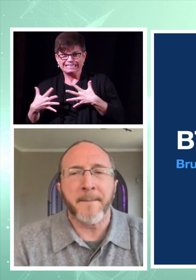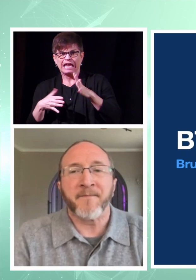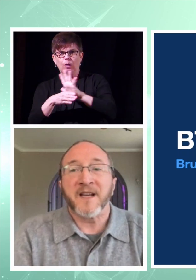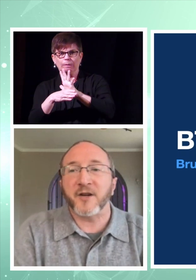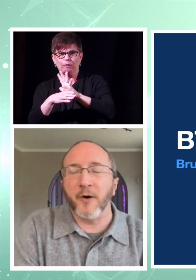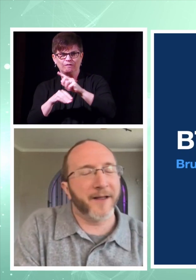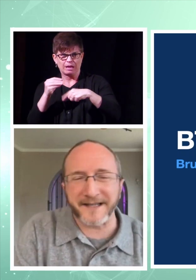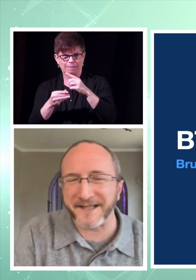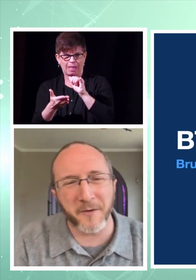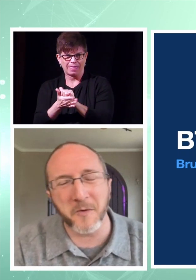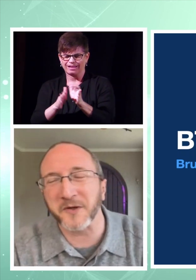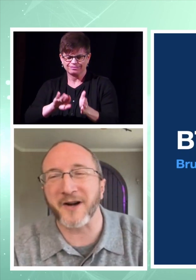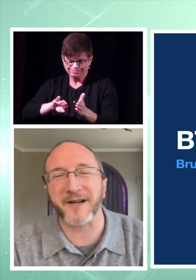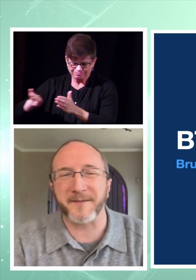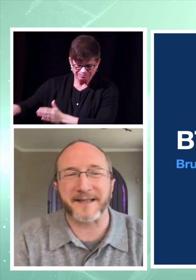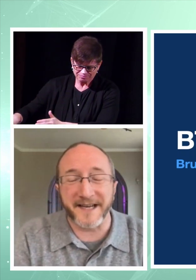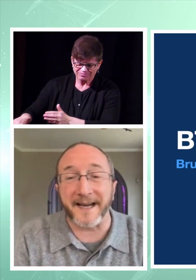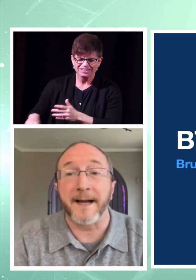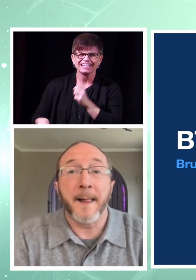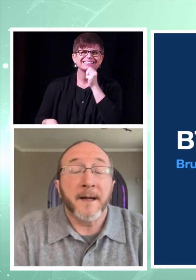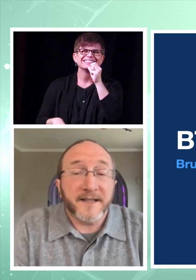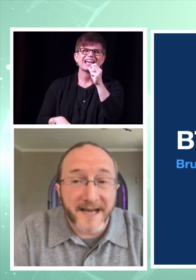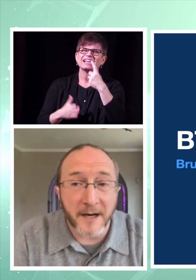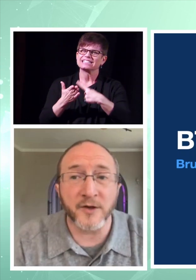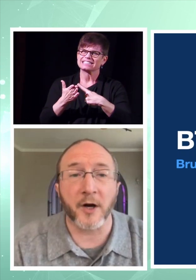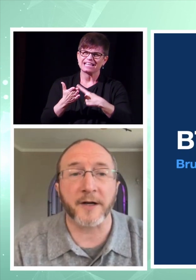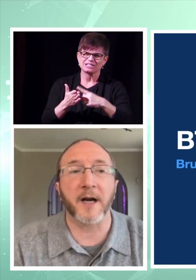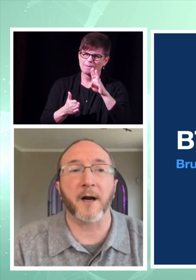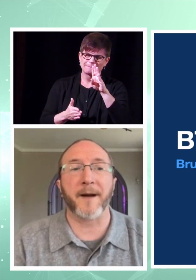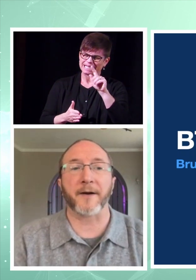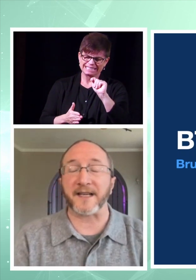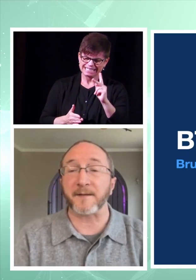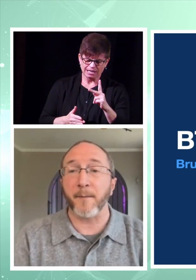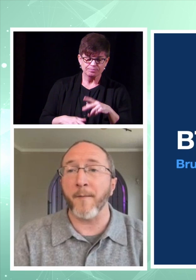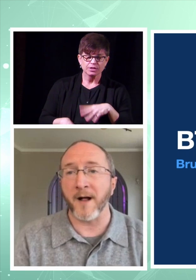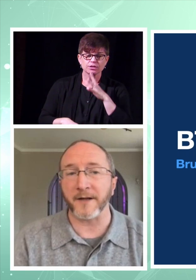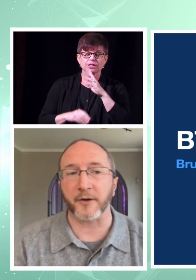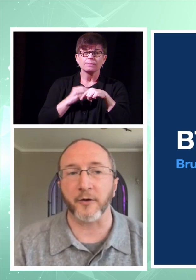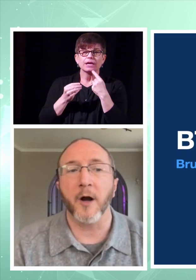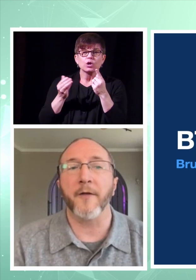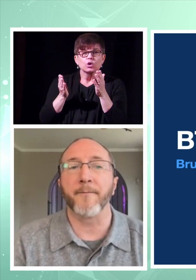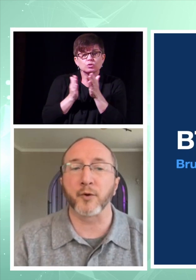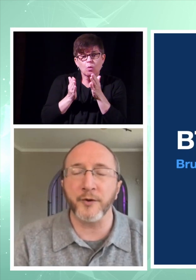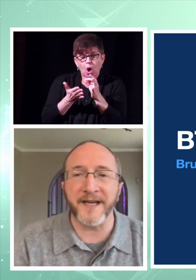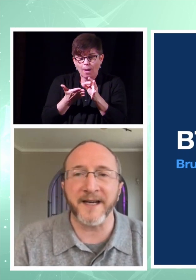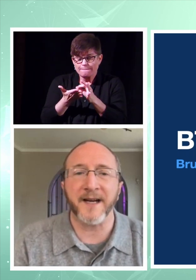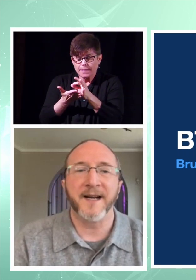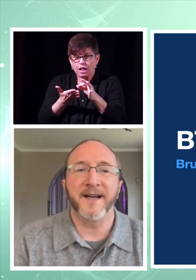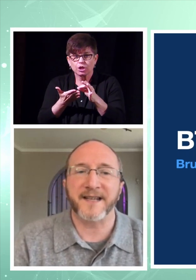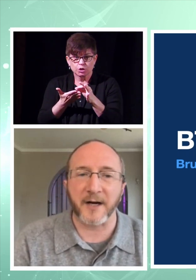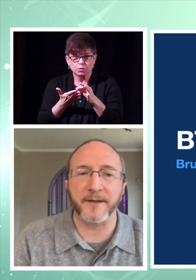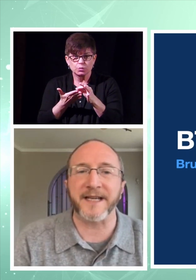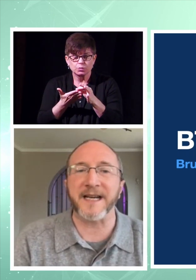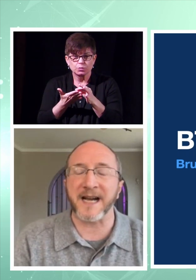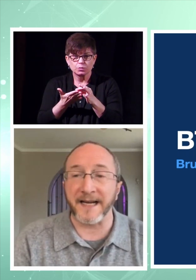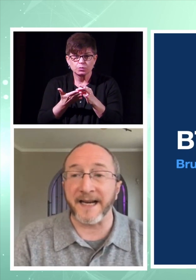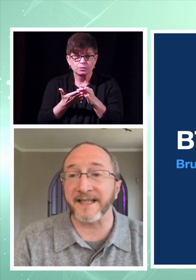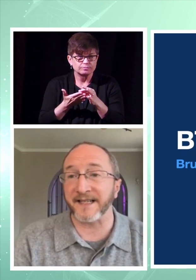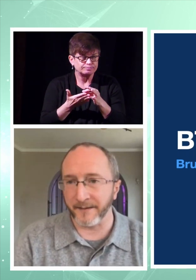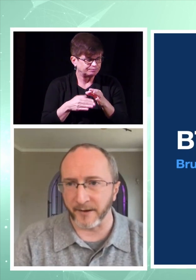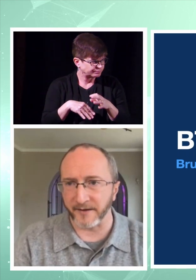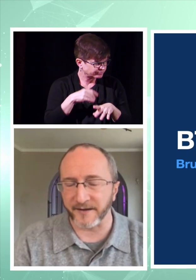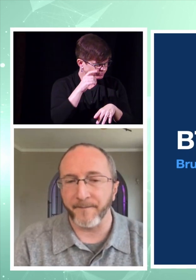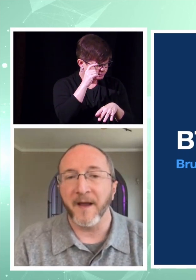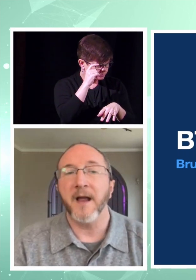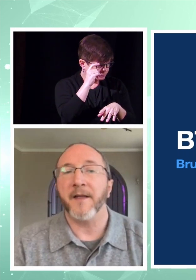guy. So that's not what we're talking about today. Today, we're talking about a small molecule, Bruton tyrosine